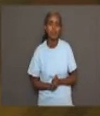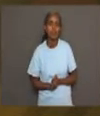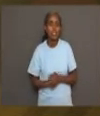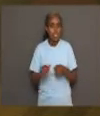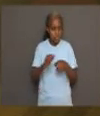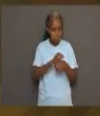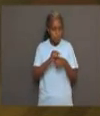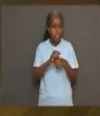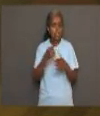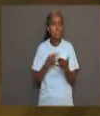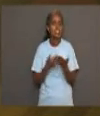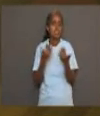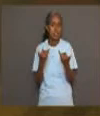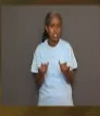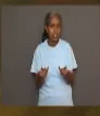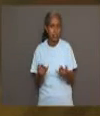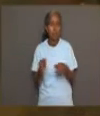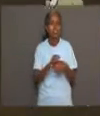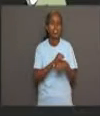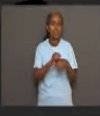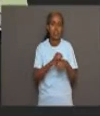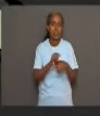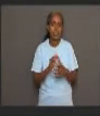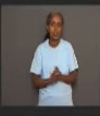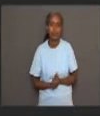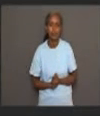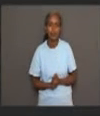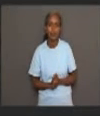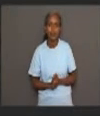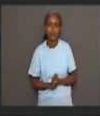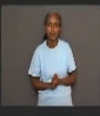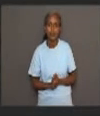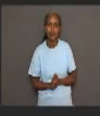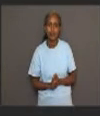us practice this now with an activity.